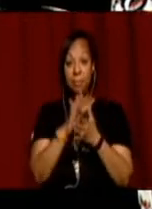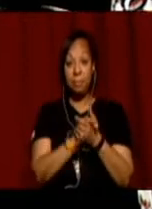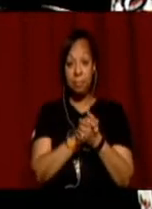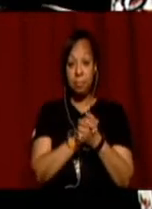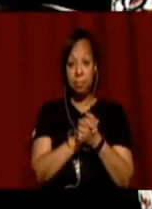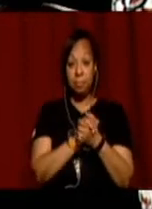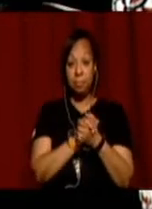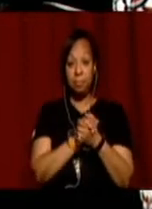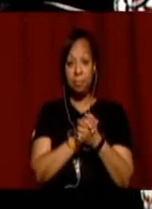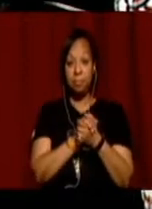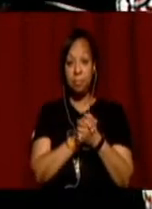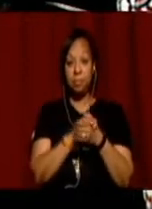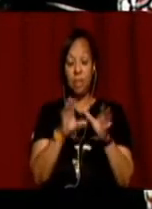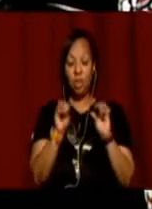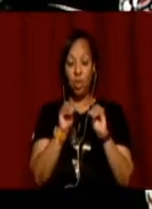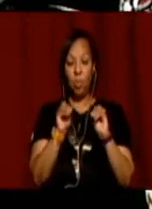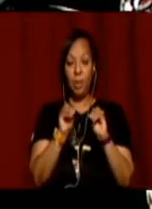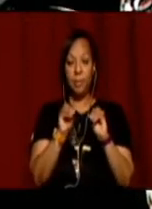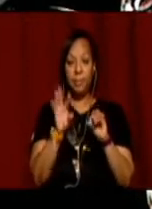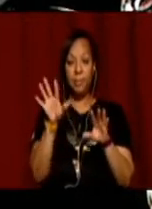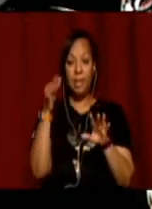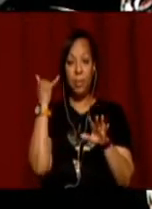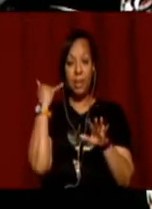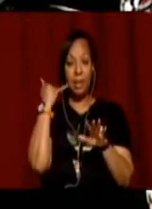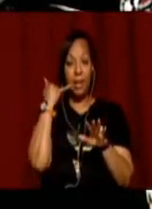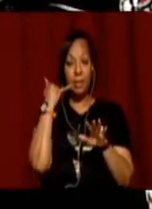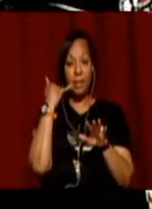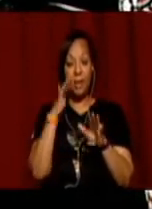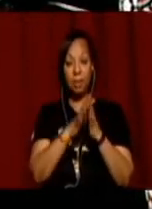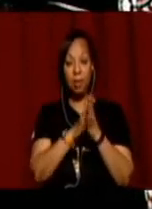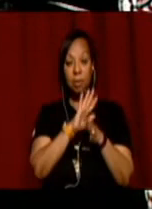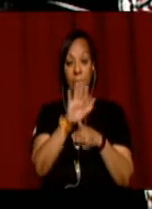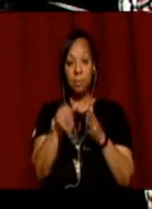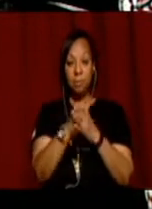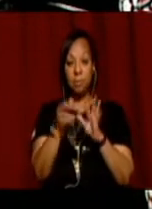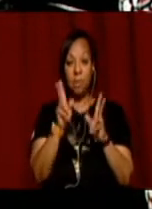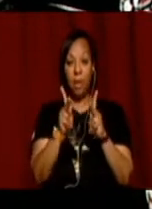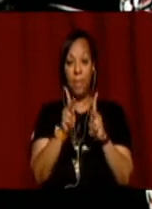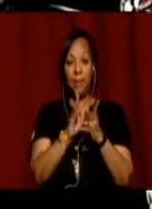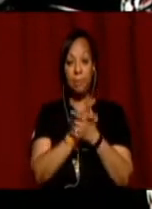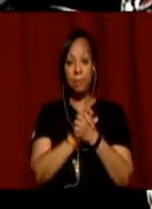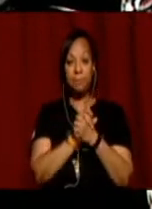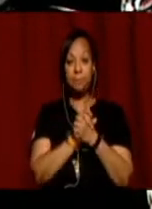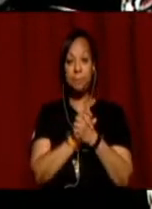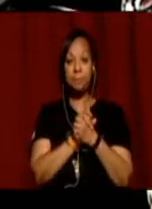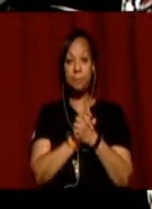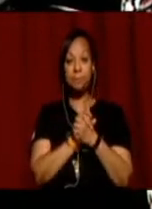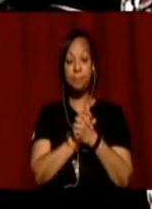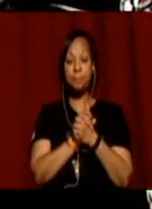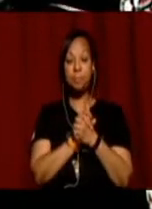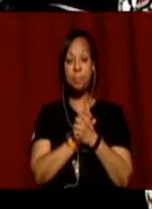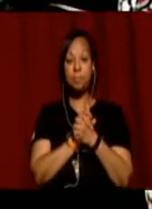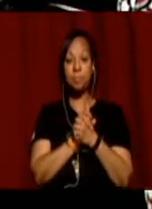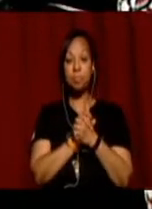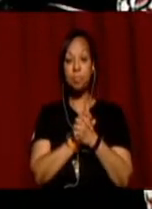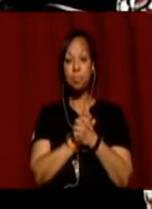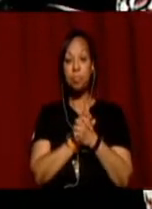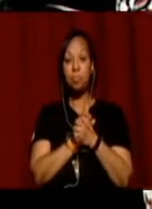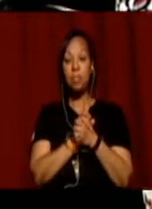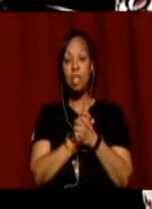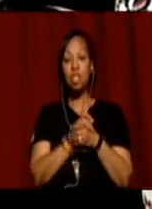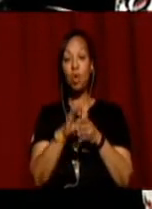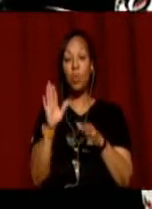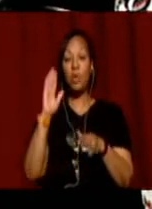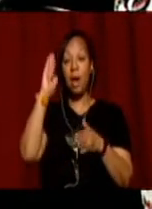of the pandemic is such that there's no way that we could keep up with the contact tracing. So we have to, I think we're hiring